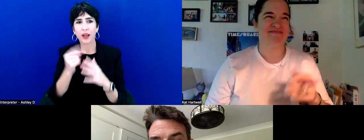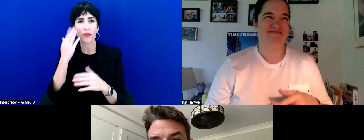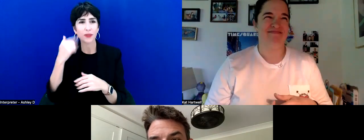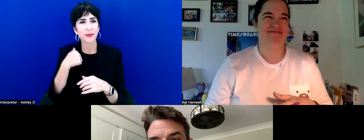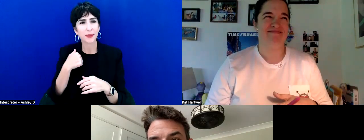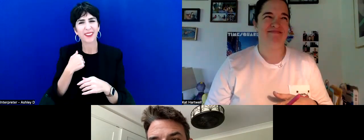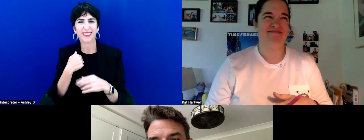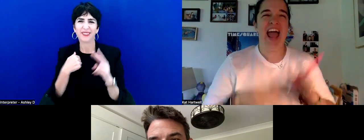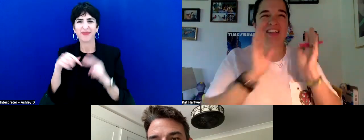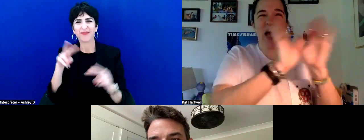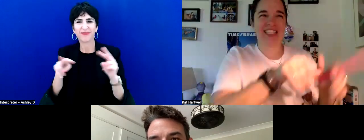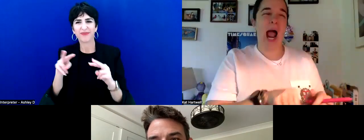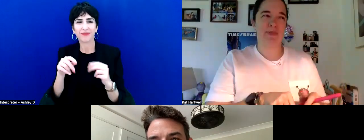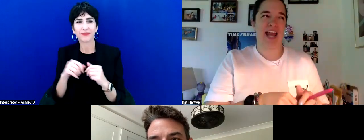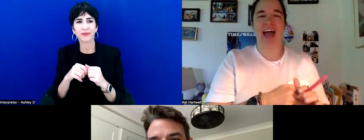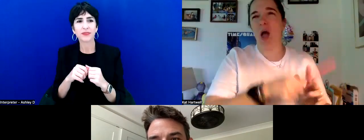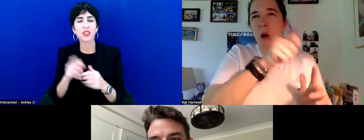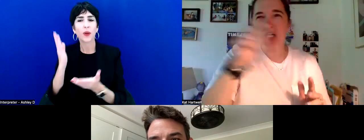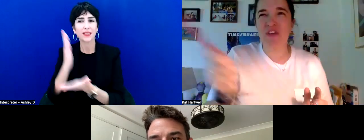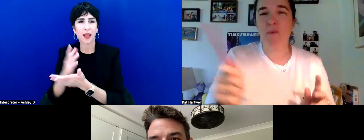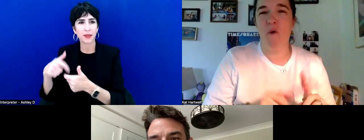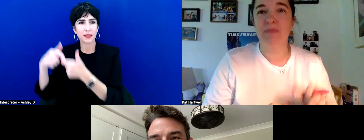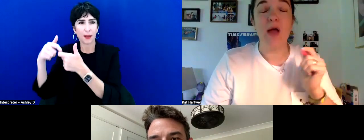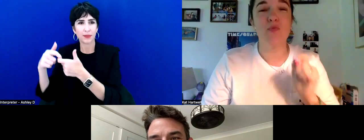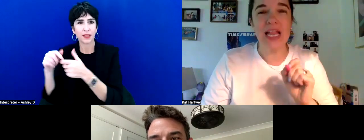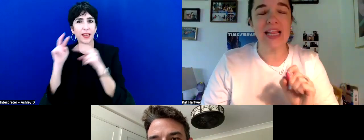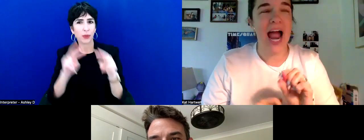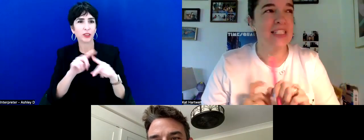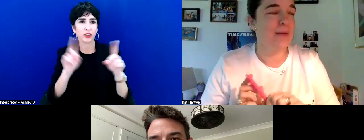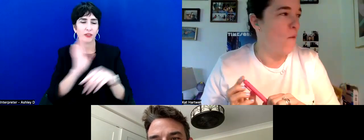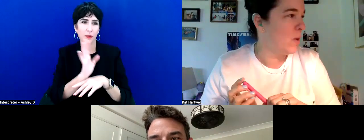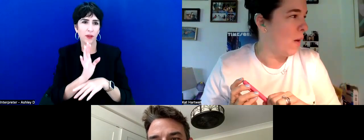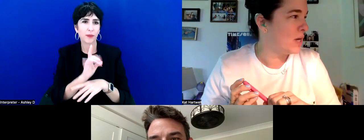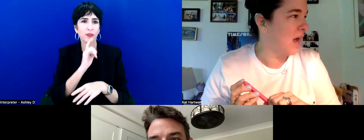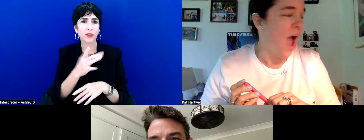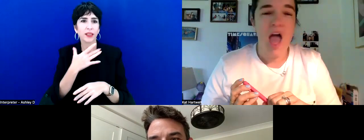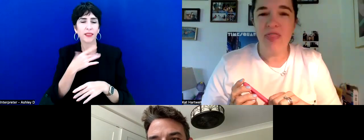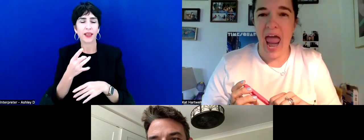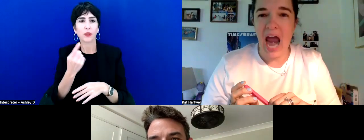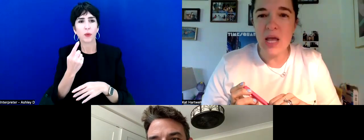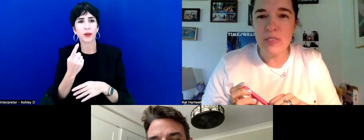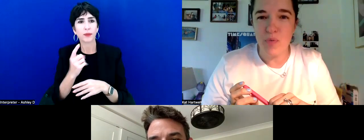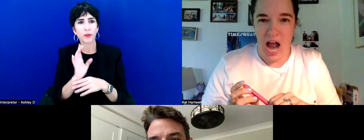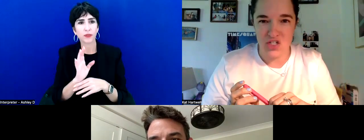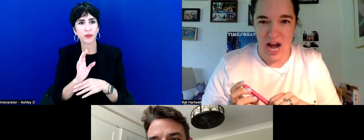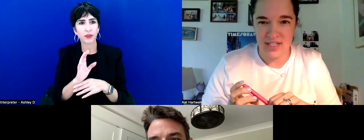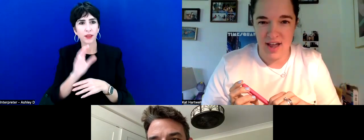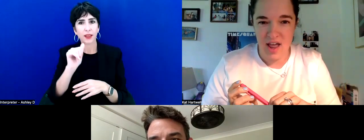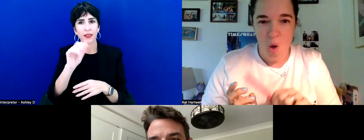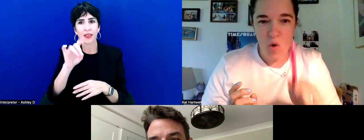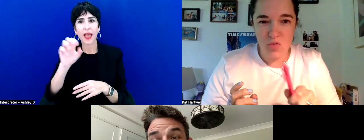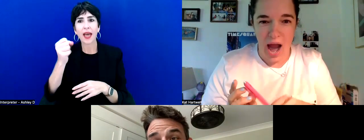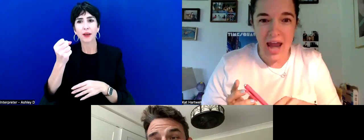think, So I thought and I watched different movies, but I really liked the movie where was the Adam